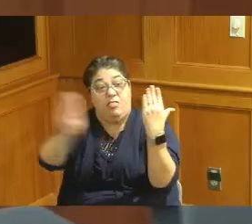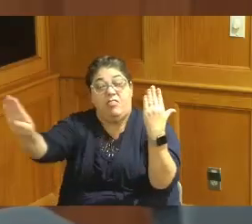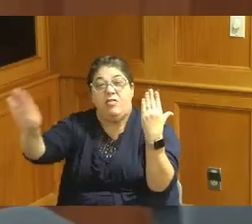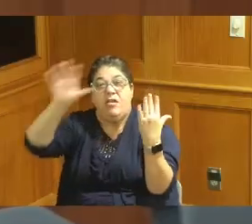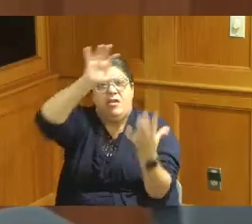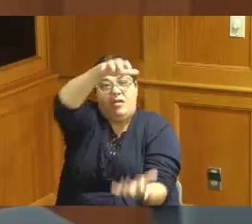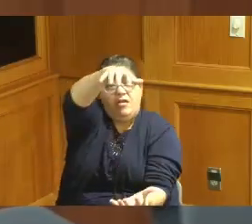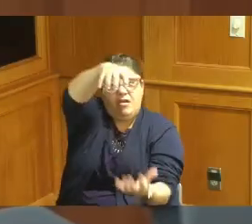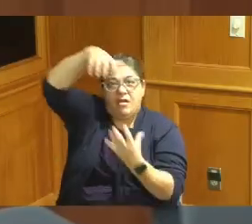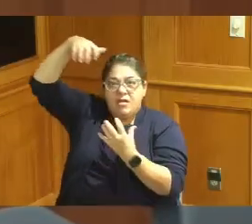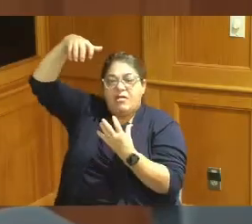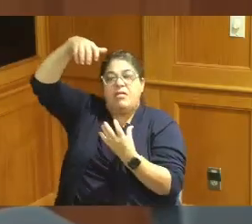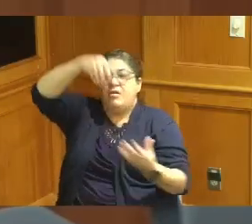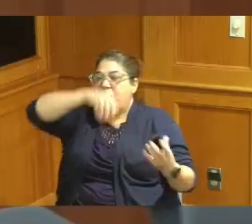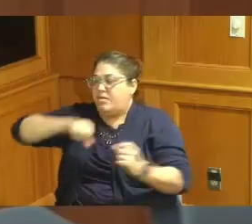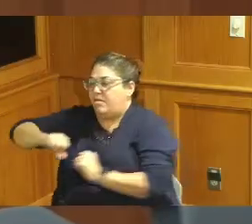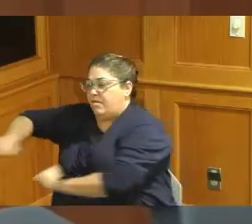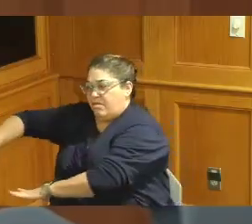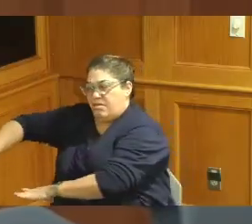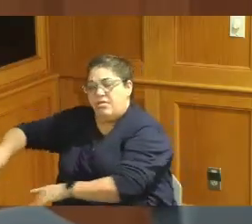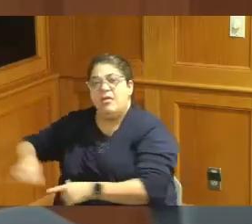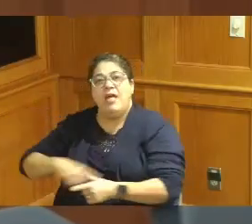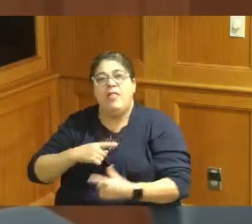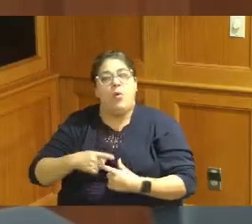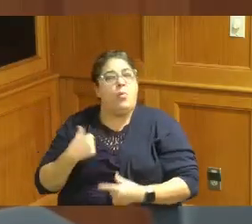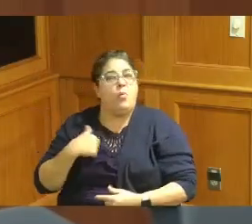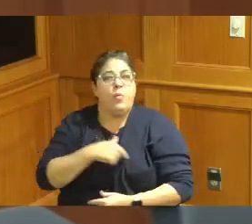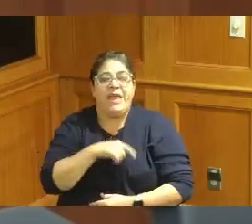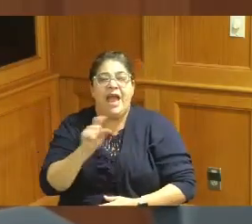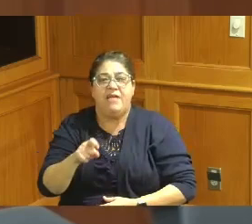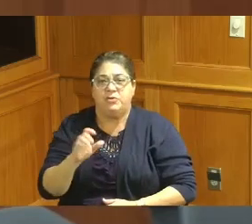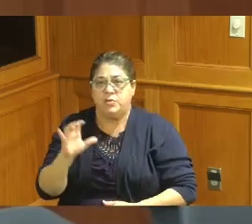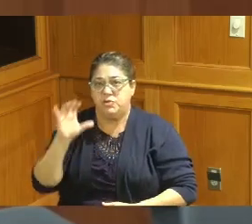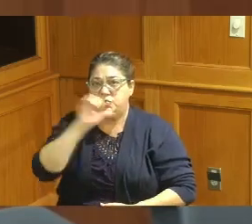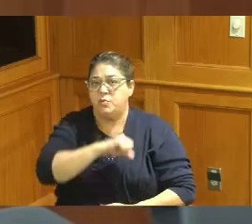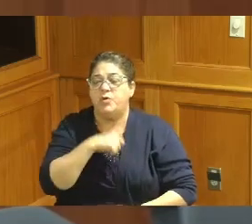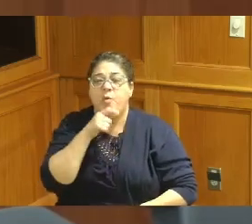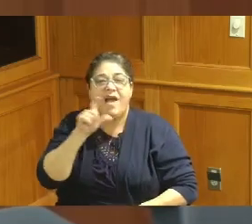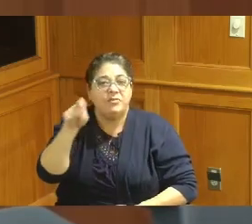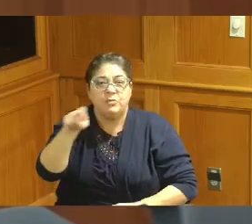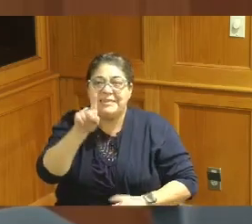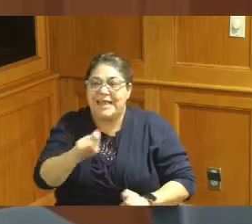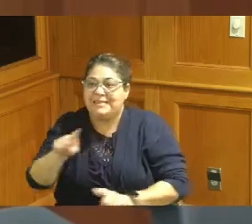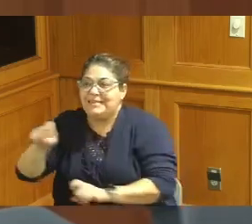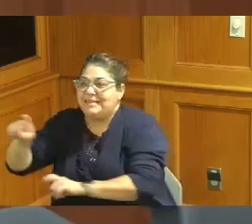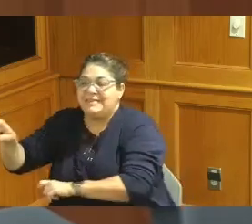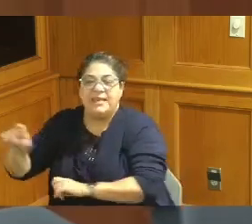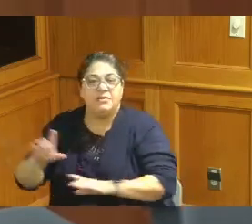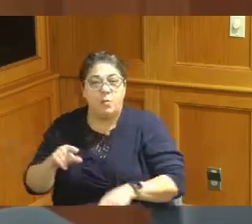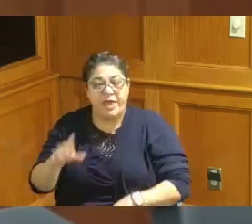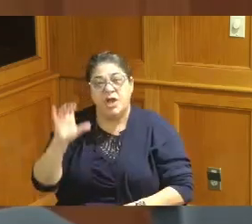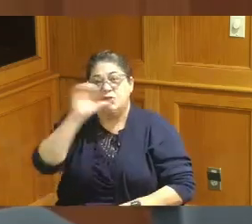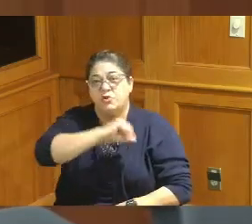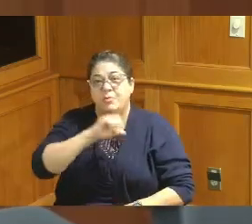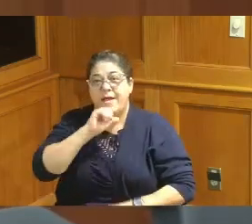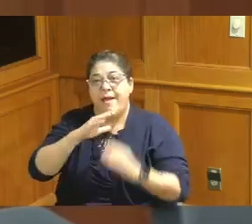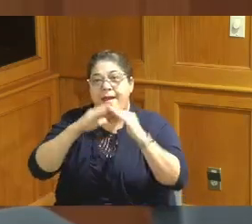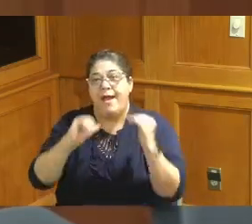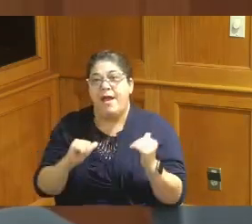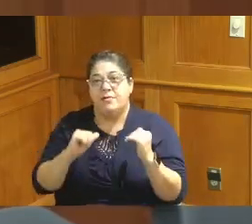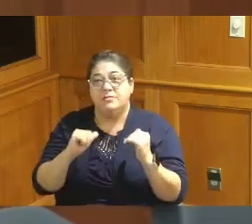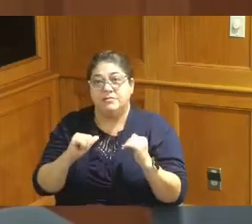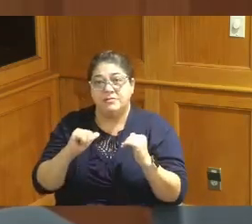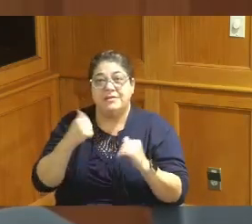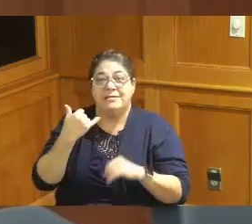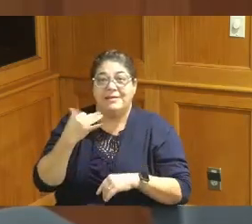program is that they're sort of just letting us assume that it's there, right? So we don't have to go in and test all the surfaces. We're just looking and saying, well, these are the original